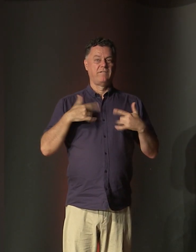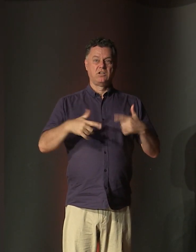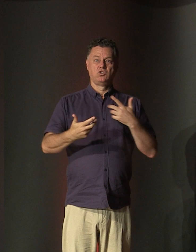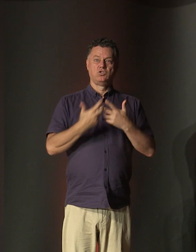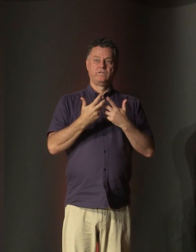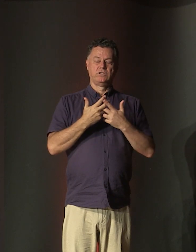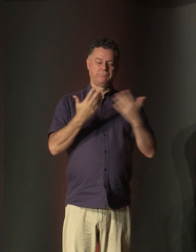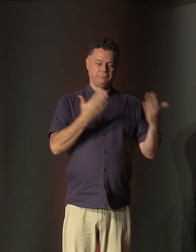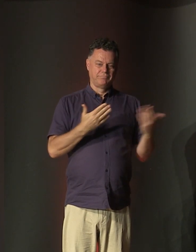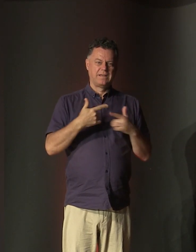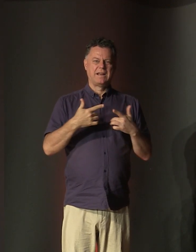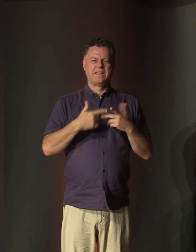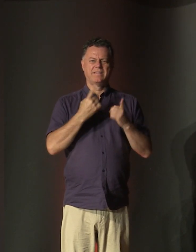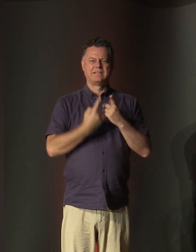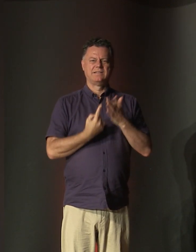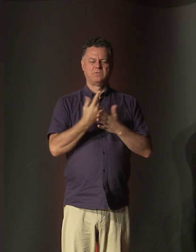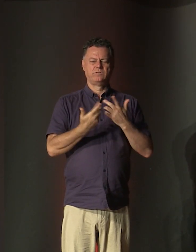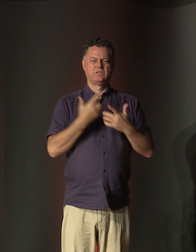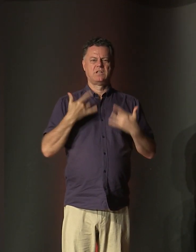life of the university.